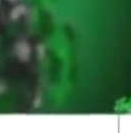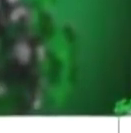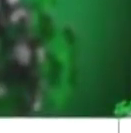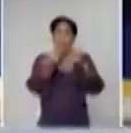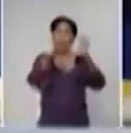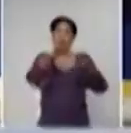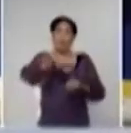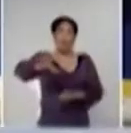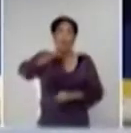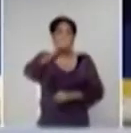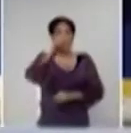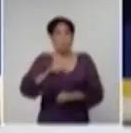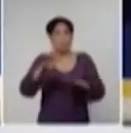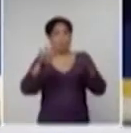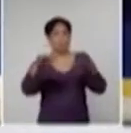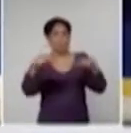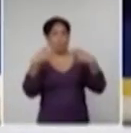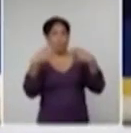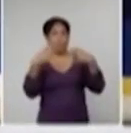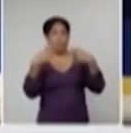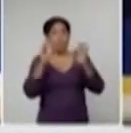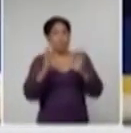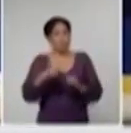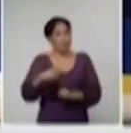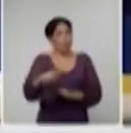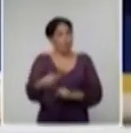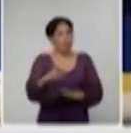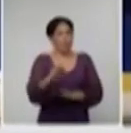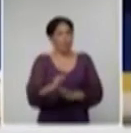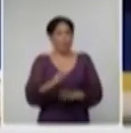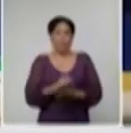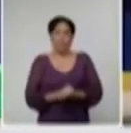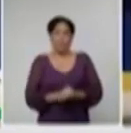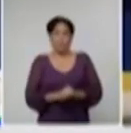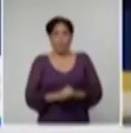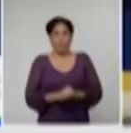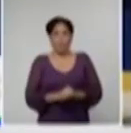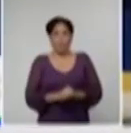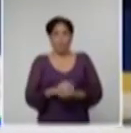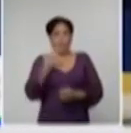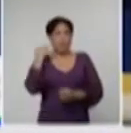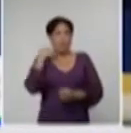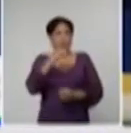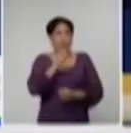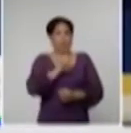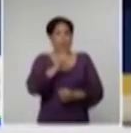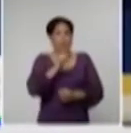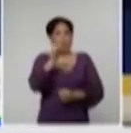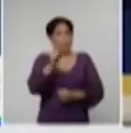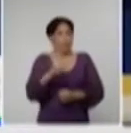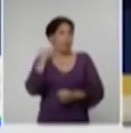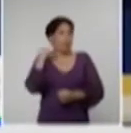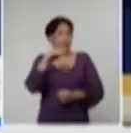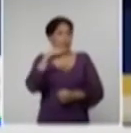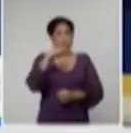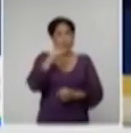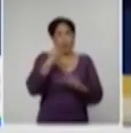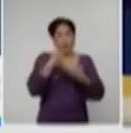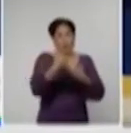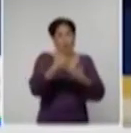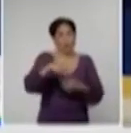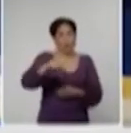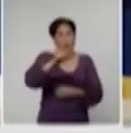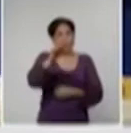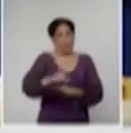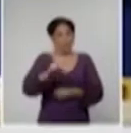Good morning to you. Good morning to everybody who makes possible this broadcast, to Gisela who supports us from the studio, and most importantly, to